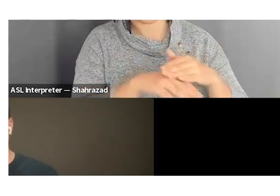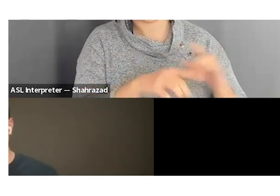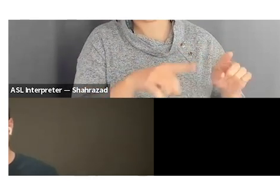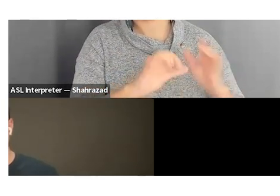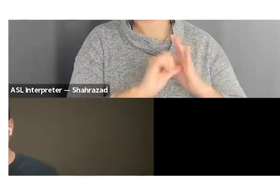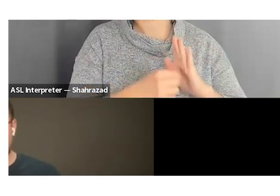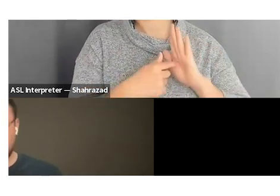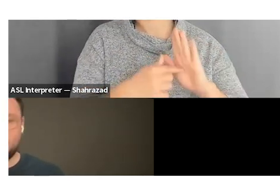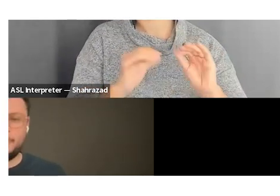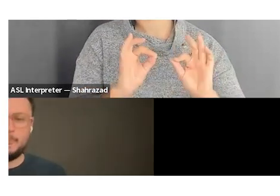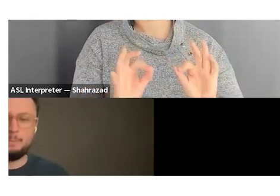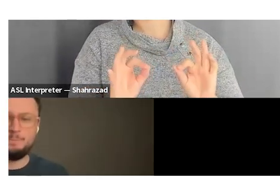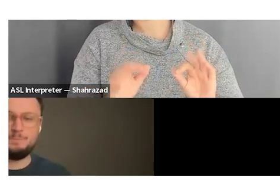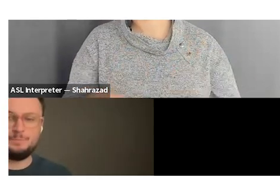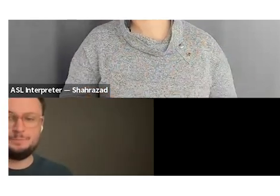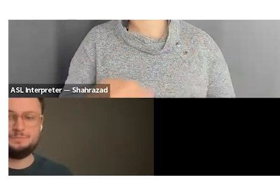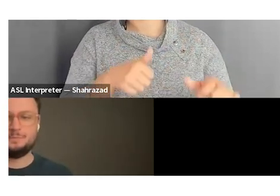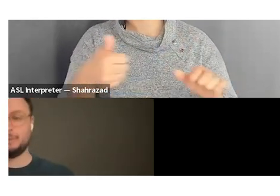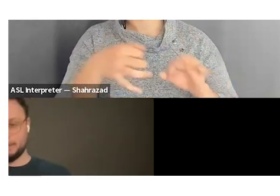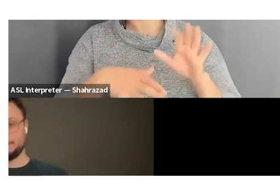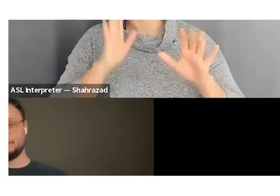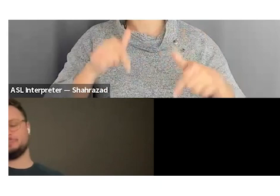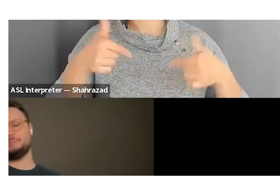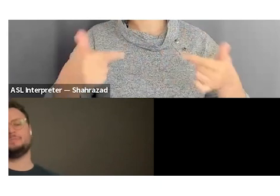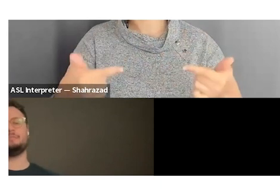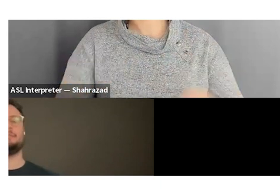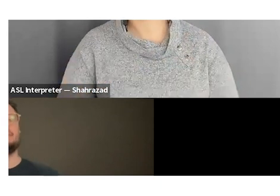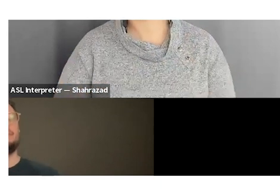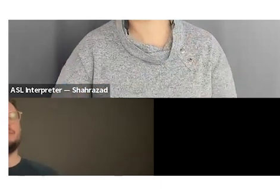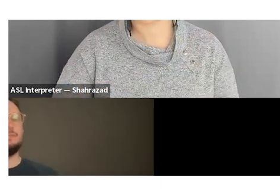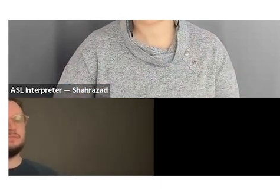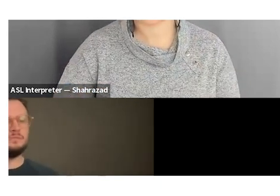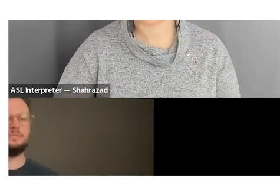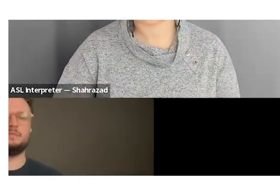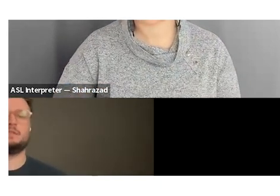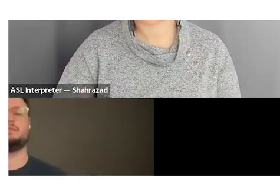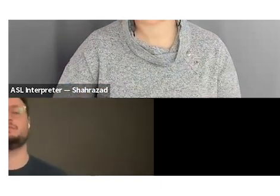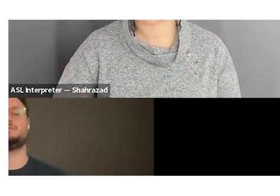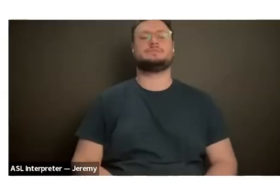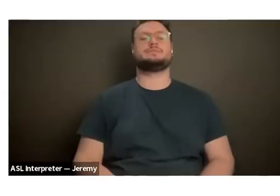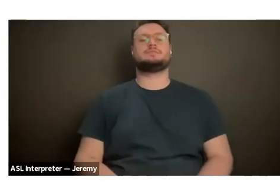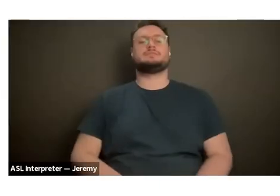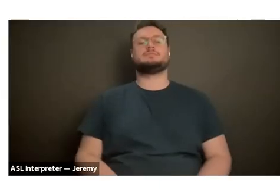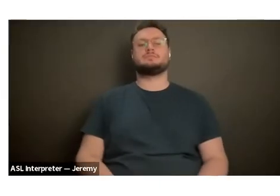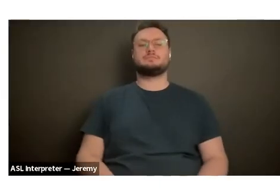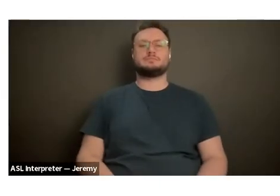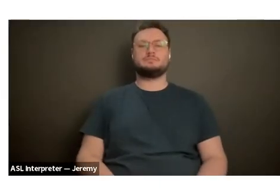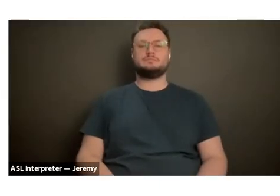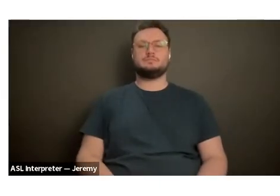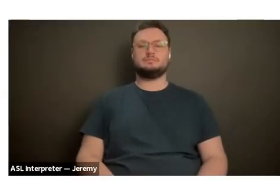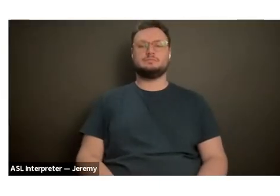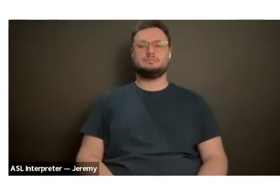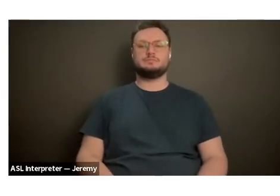so perfectly. Next slide, please. So I wanted to highlight some